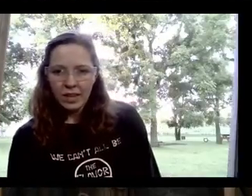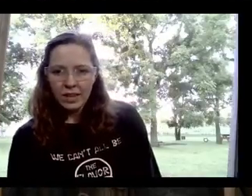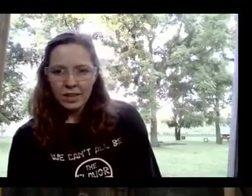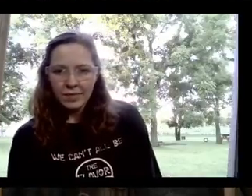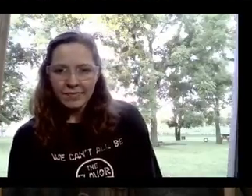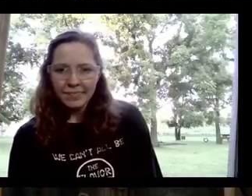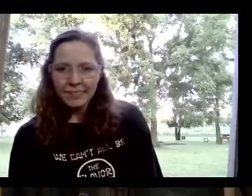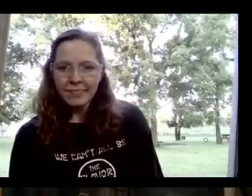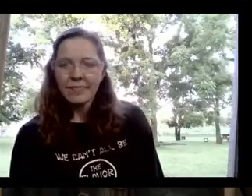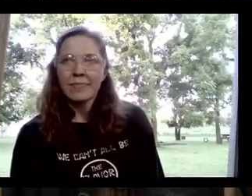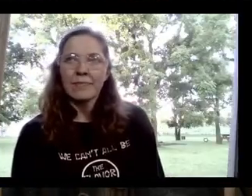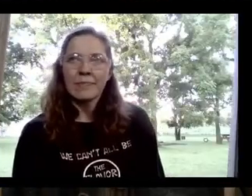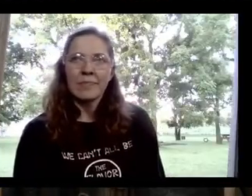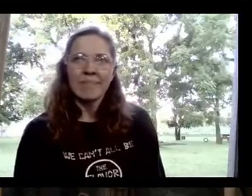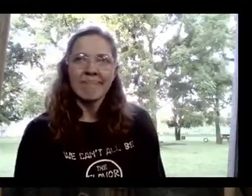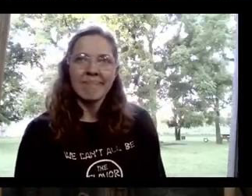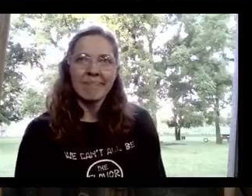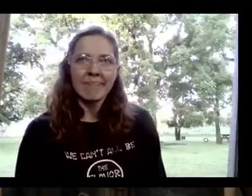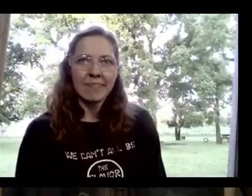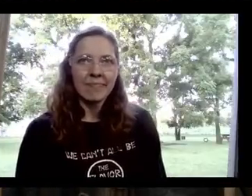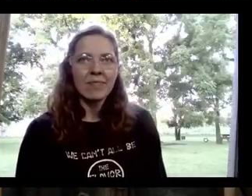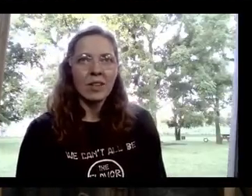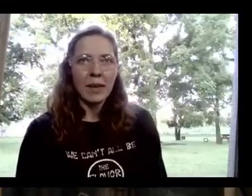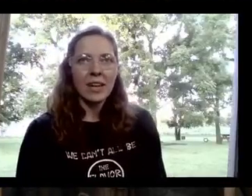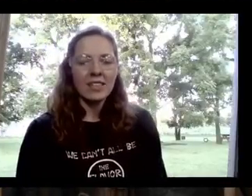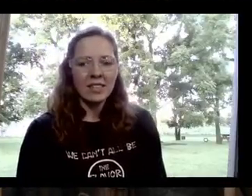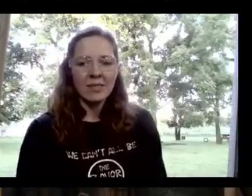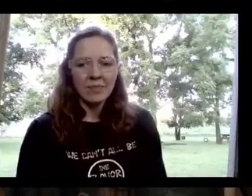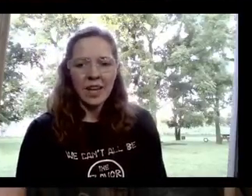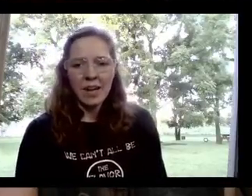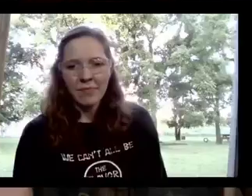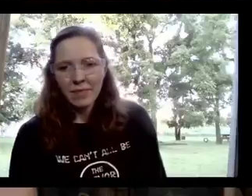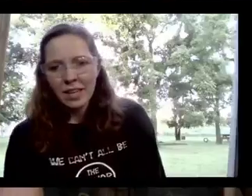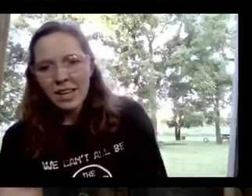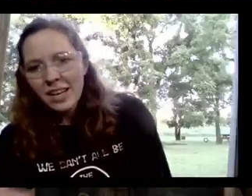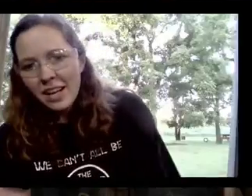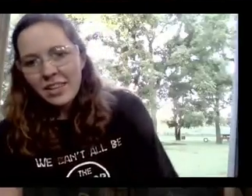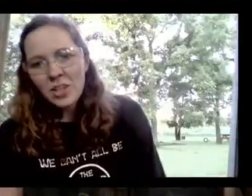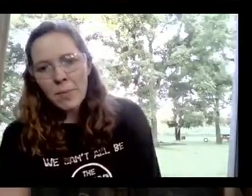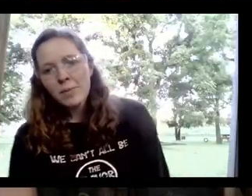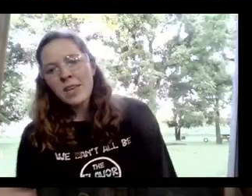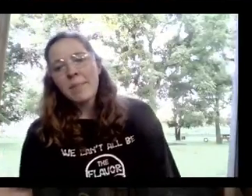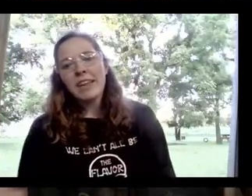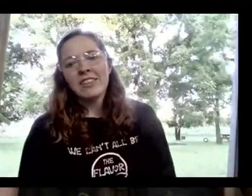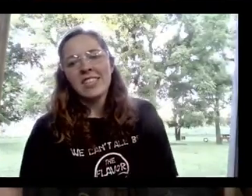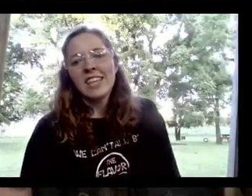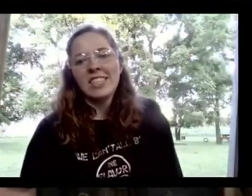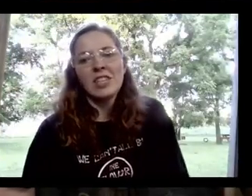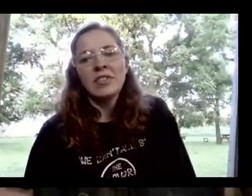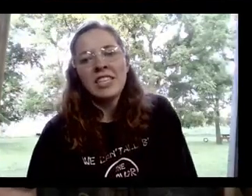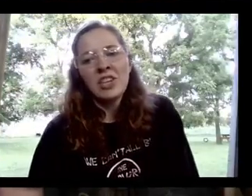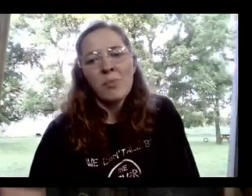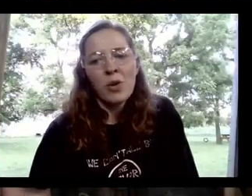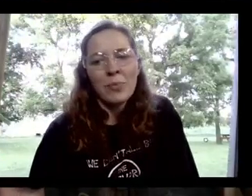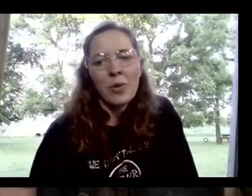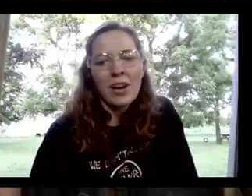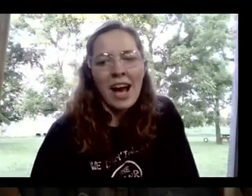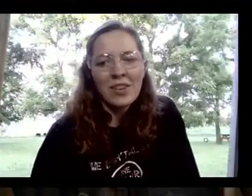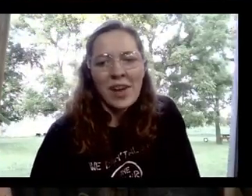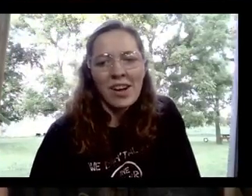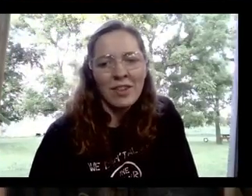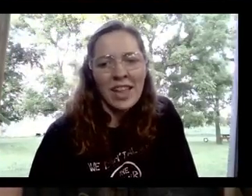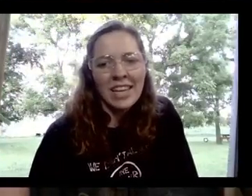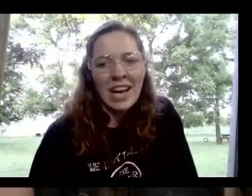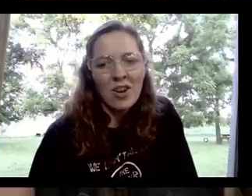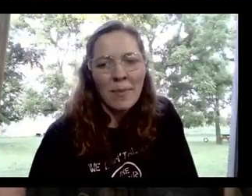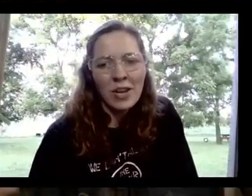I hate to meet a question with a question, but it kind of requires it. Yeah. Jim Bob the Impaler said, see you teaching more and more. Had to